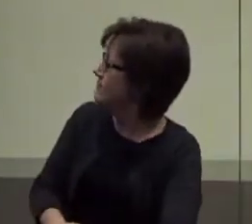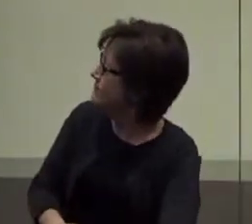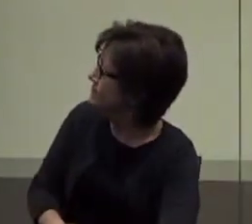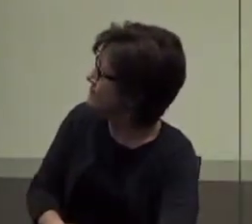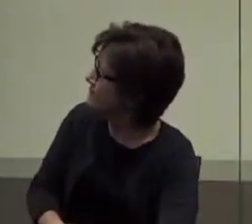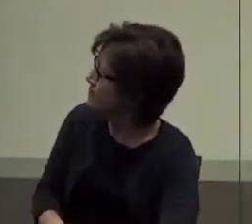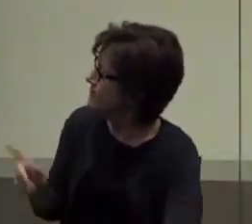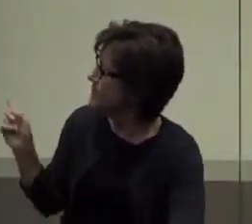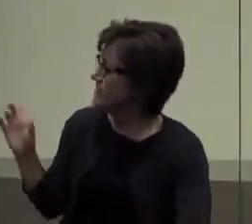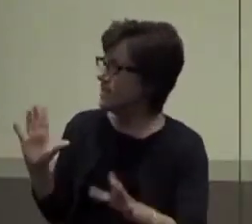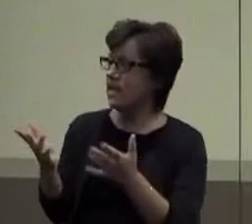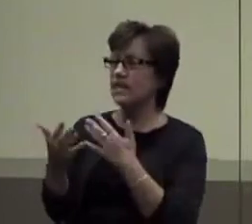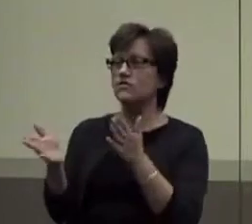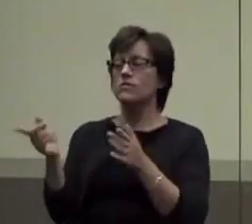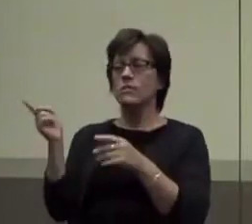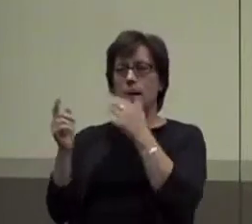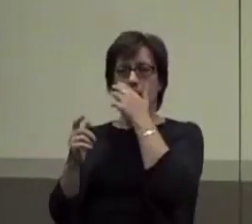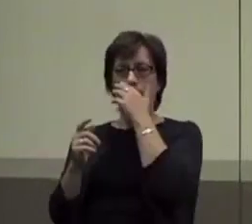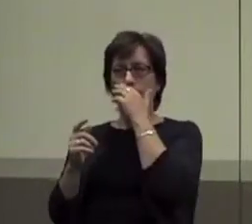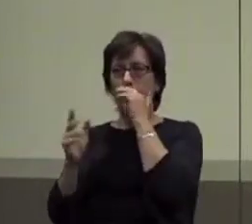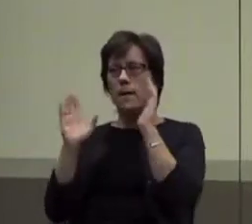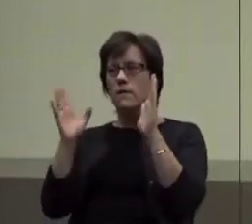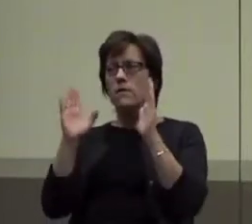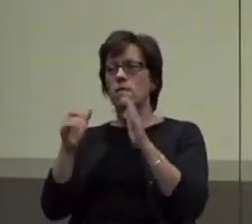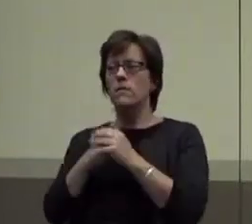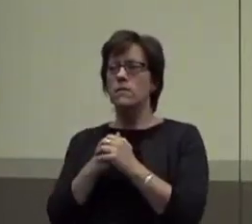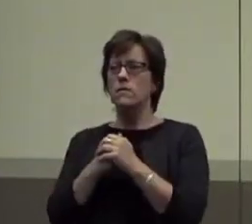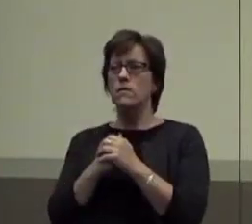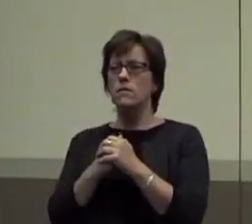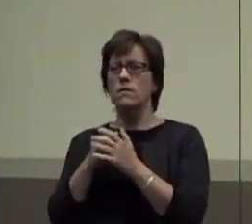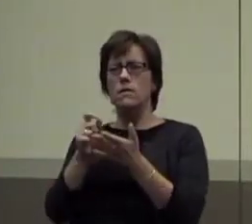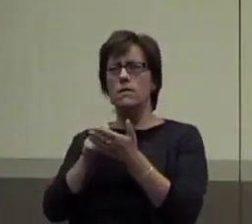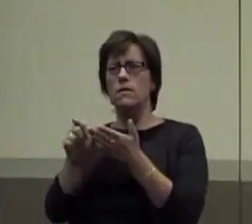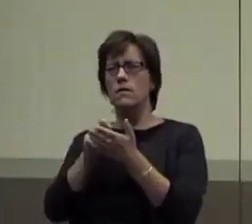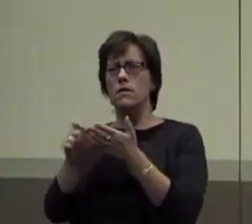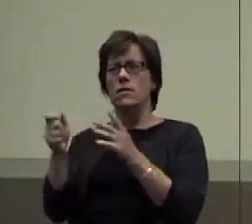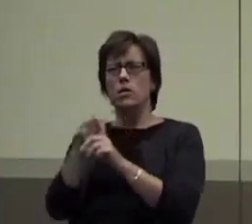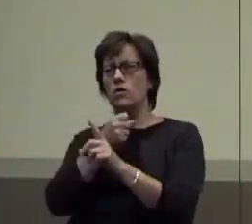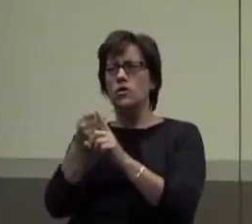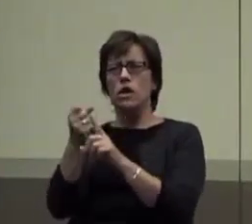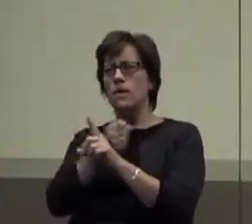Excuse me. I excuse you right in the mouth, George.